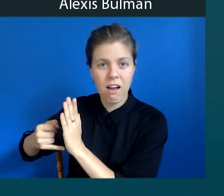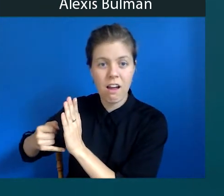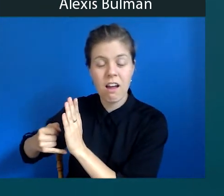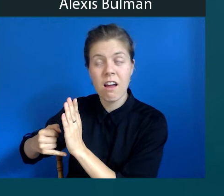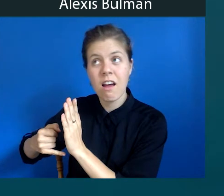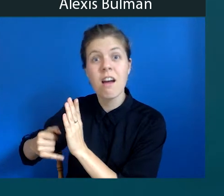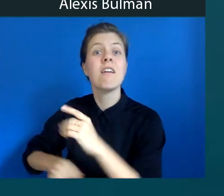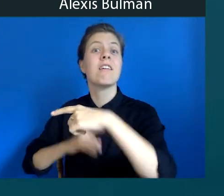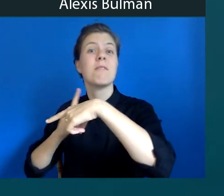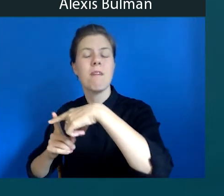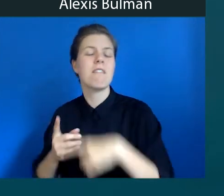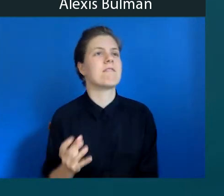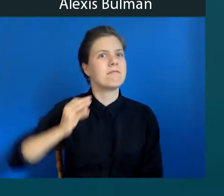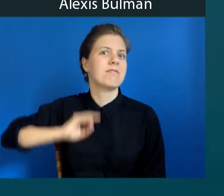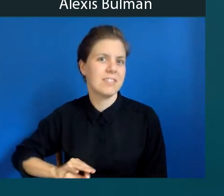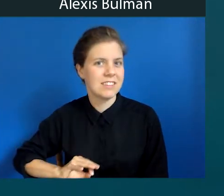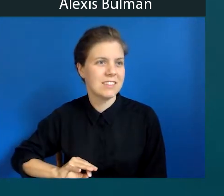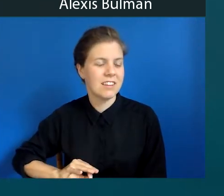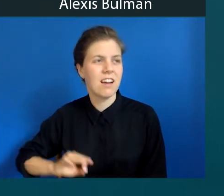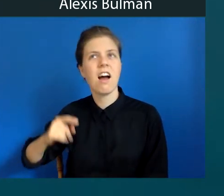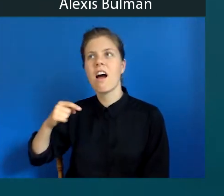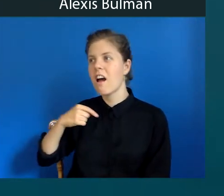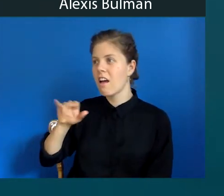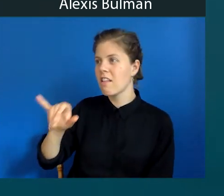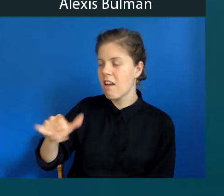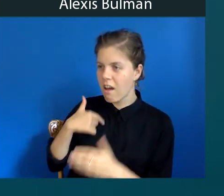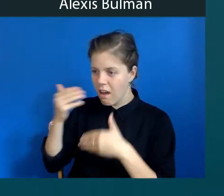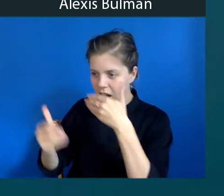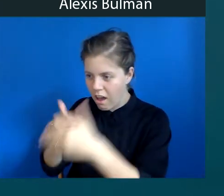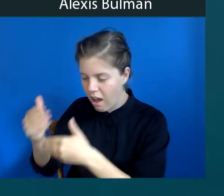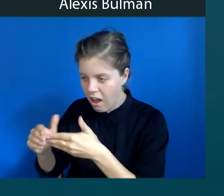my body and its limitations, or